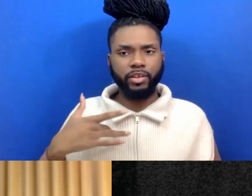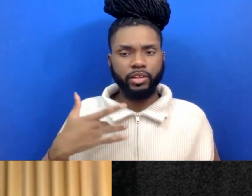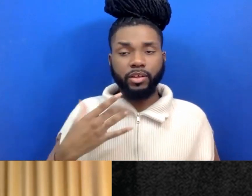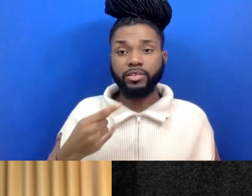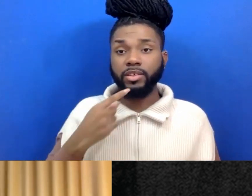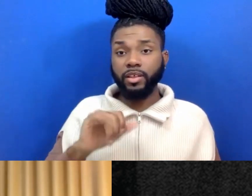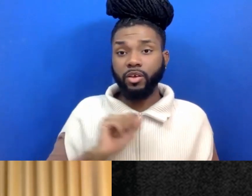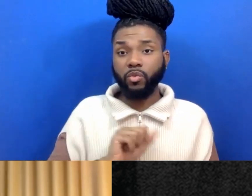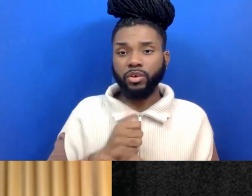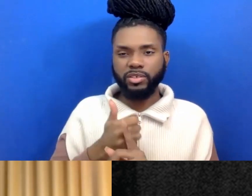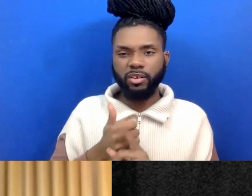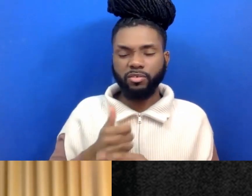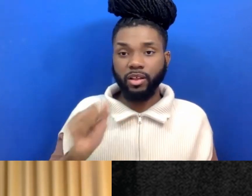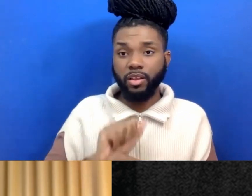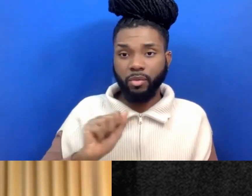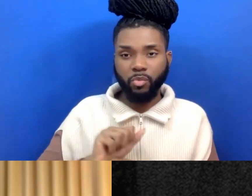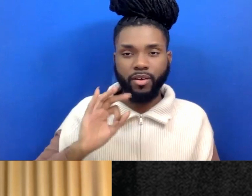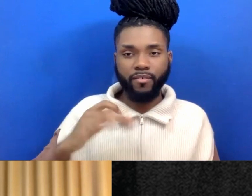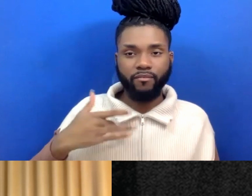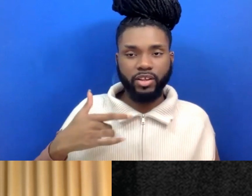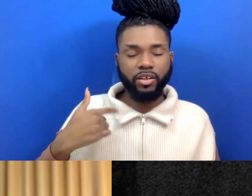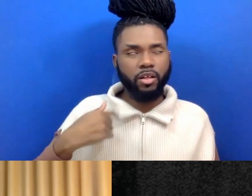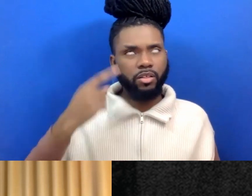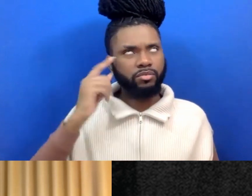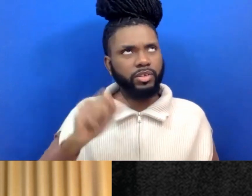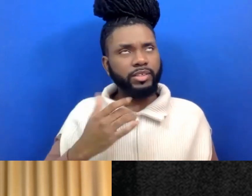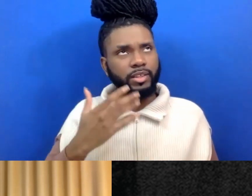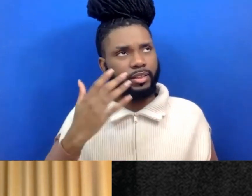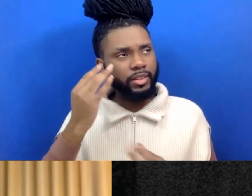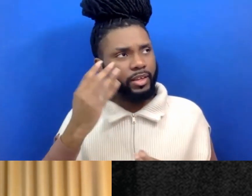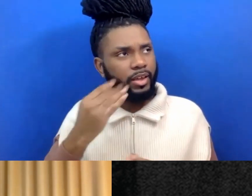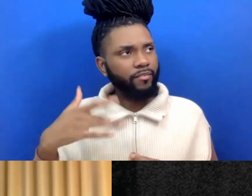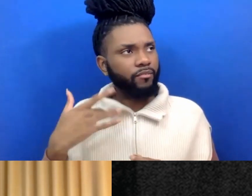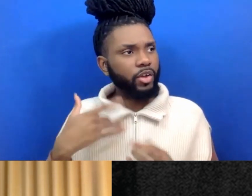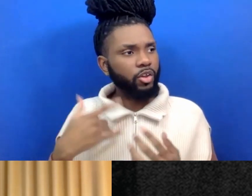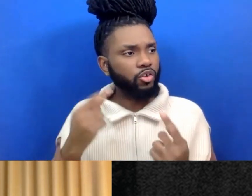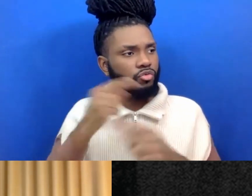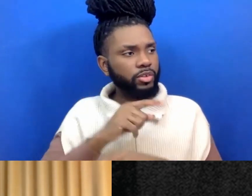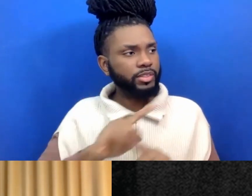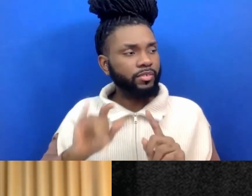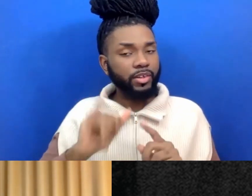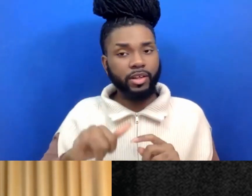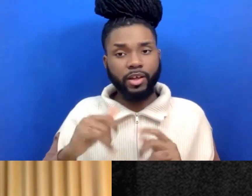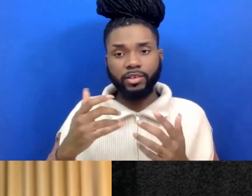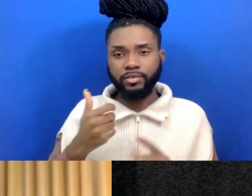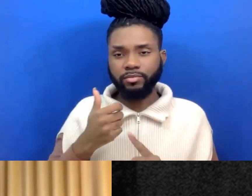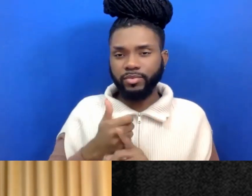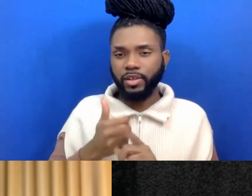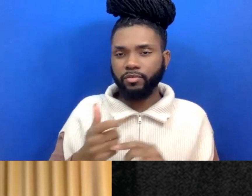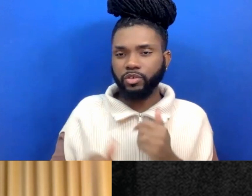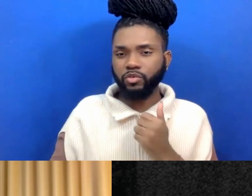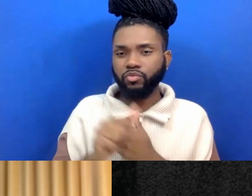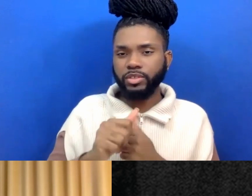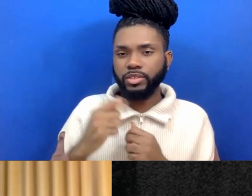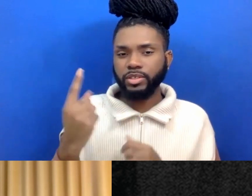labor of feeling. And I thought, yes, thinking and feeling across differences. It's the work of, quote, risking something, as Ronaldo